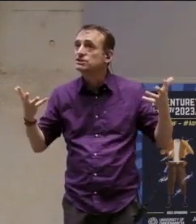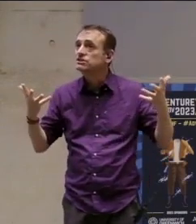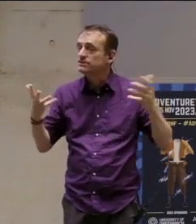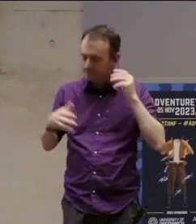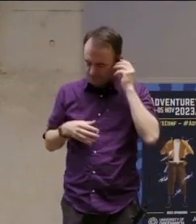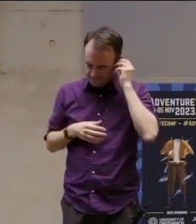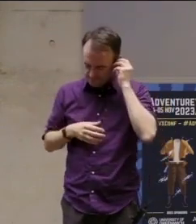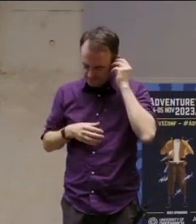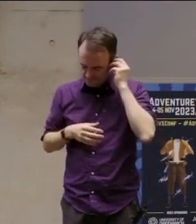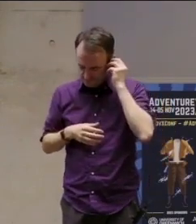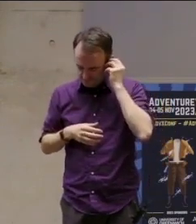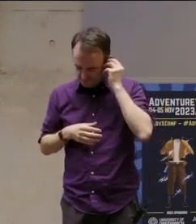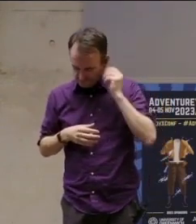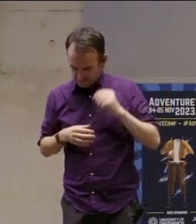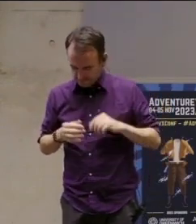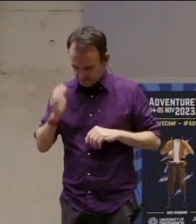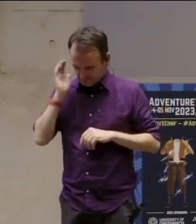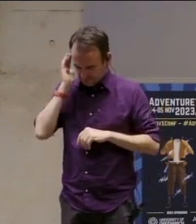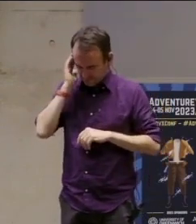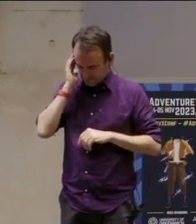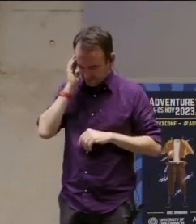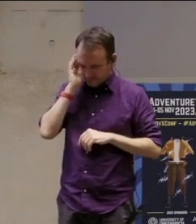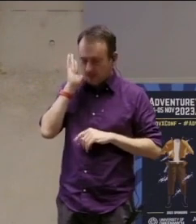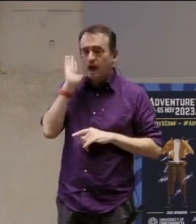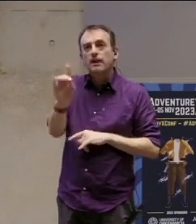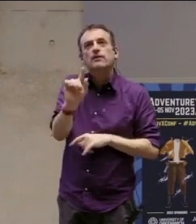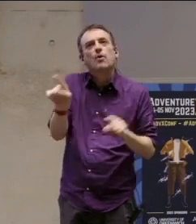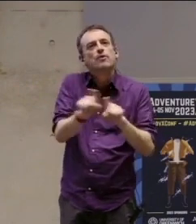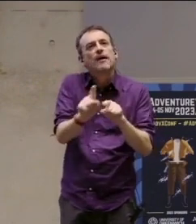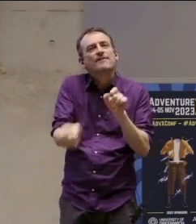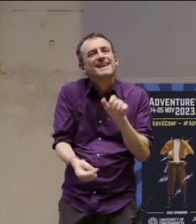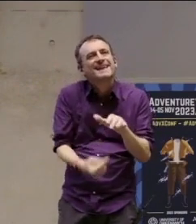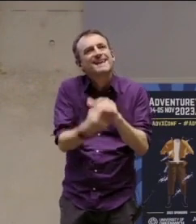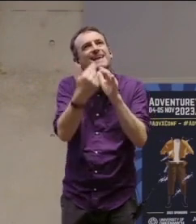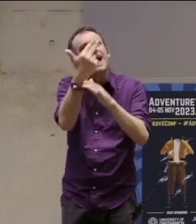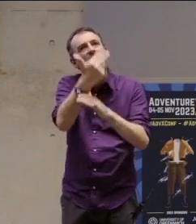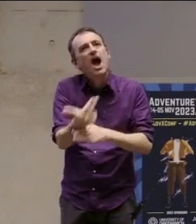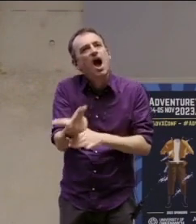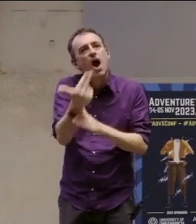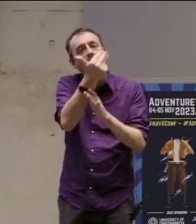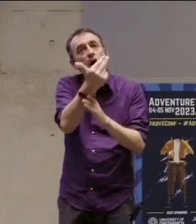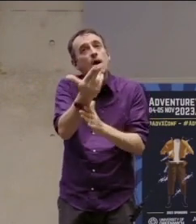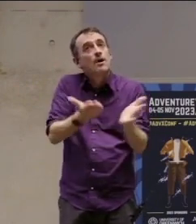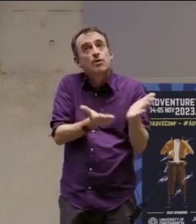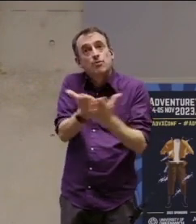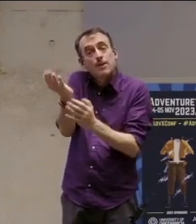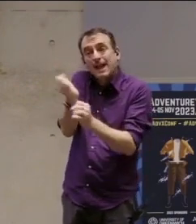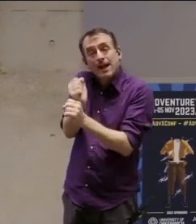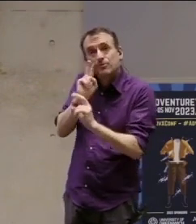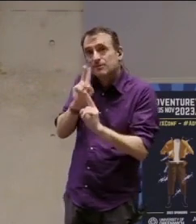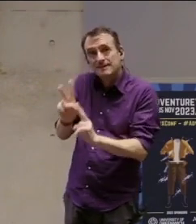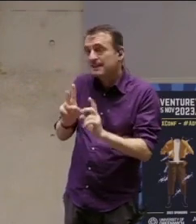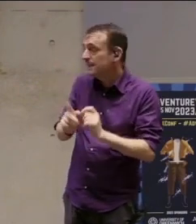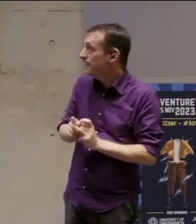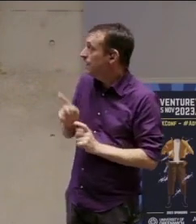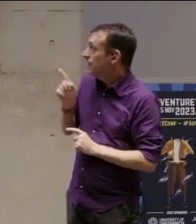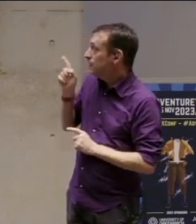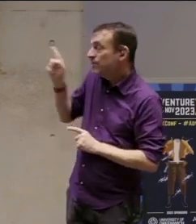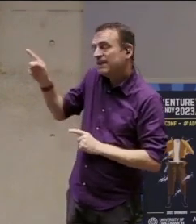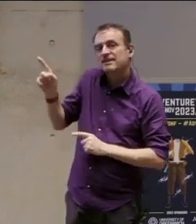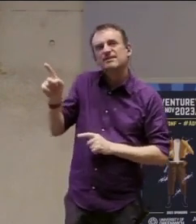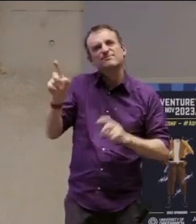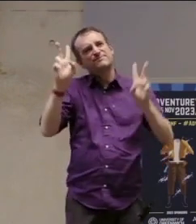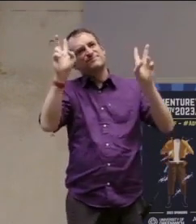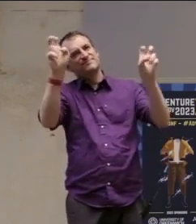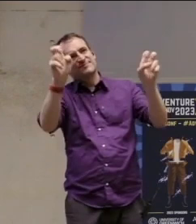see during like the testimonies, and then you have the key art that you rarely ever see during the game. So when you see this artwork, it's just the key art.